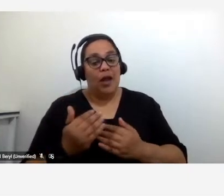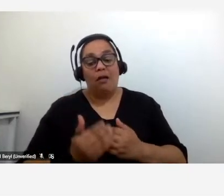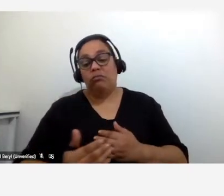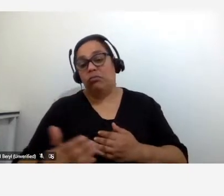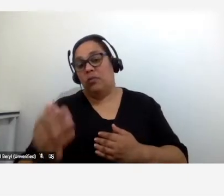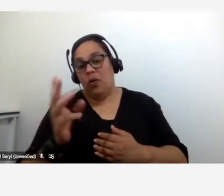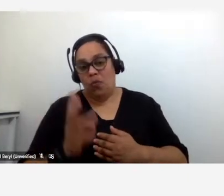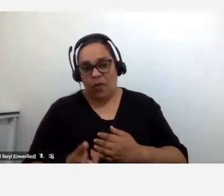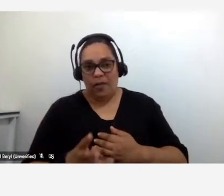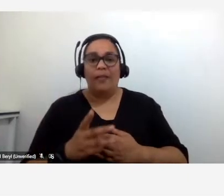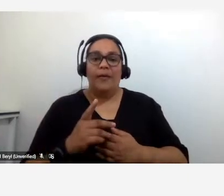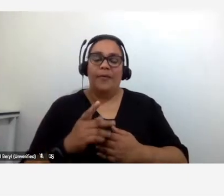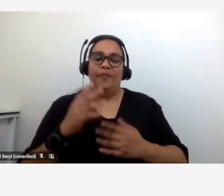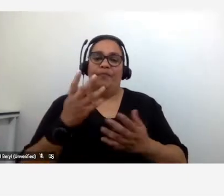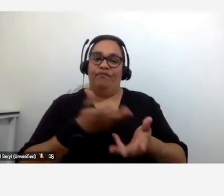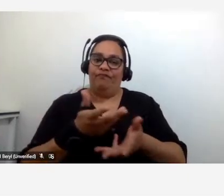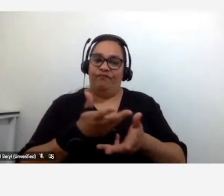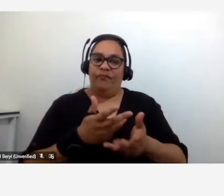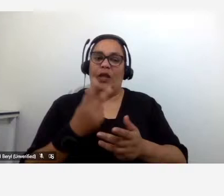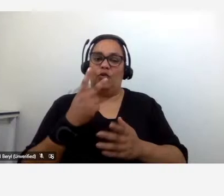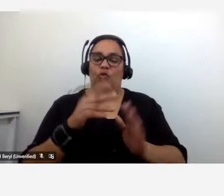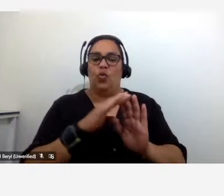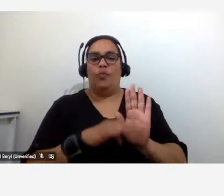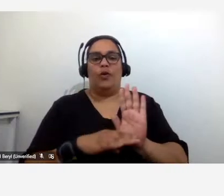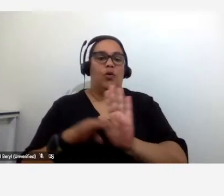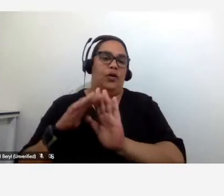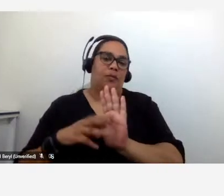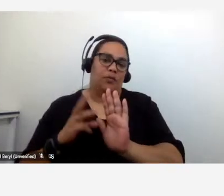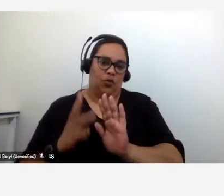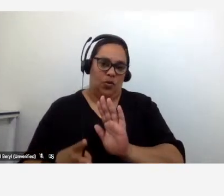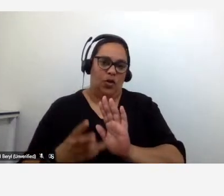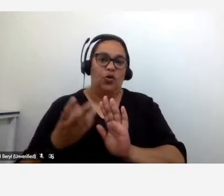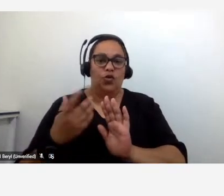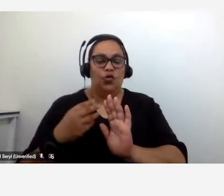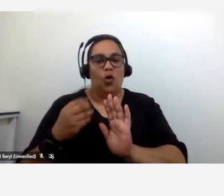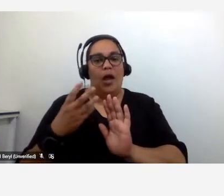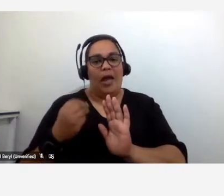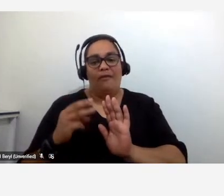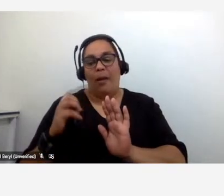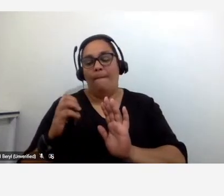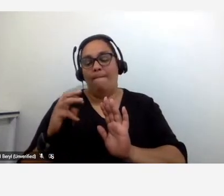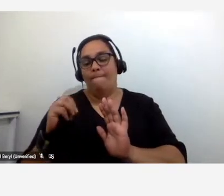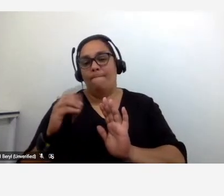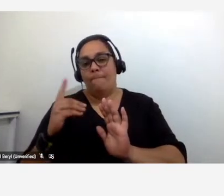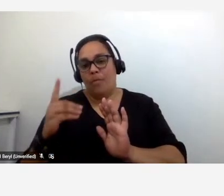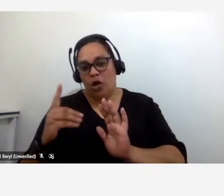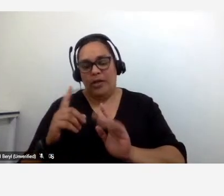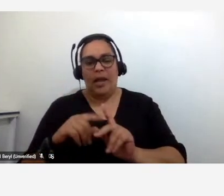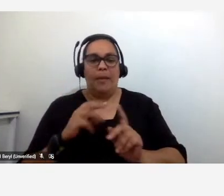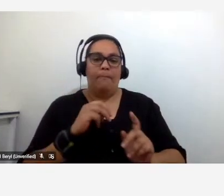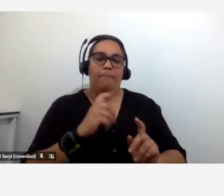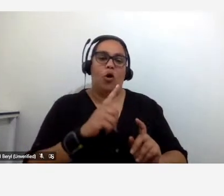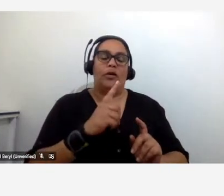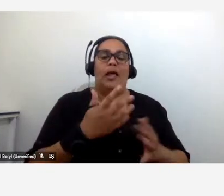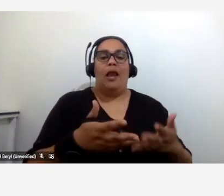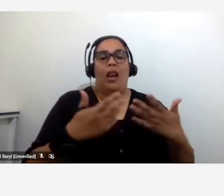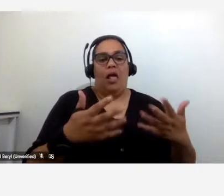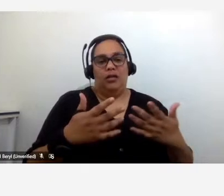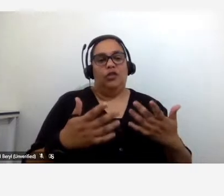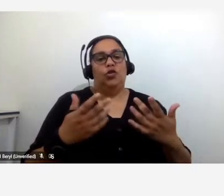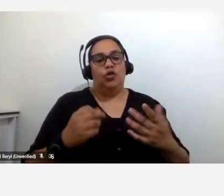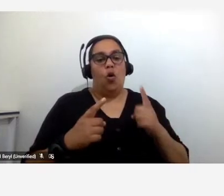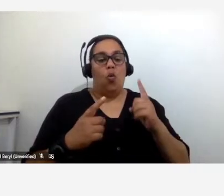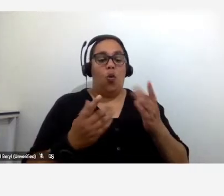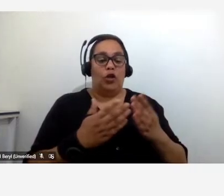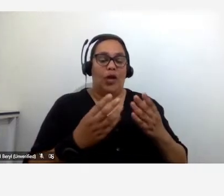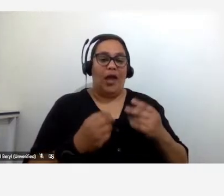forward is consolidate the 2 programs. So we'll have mod light. So essentially, one